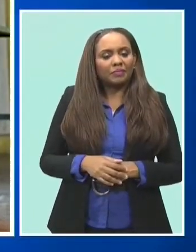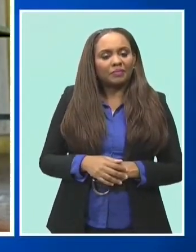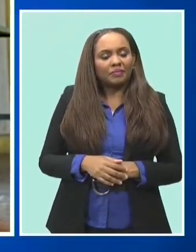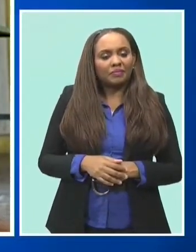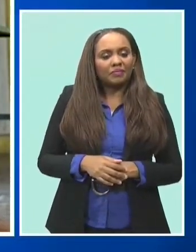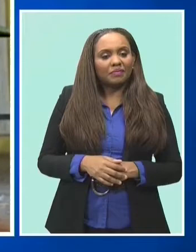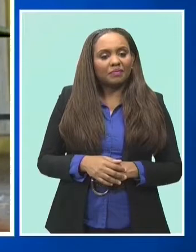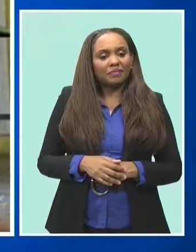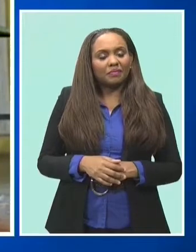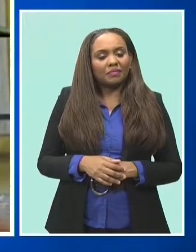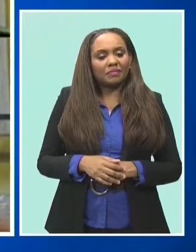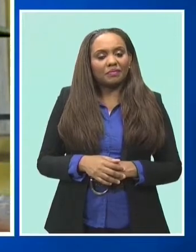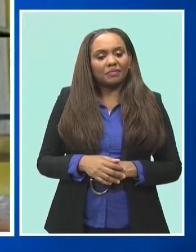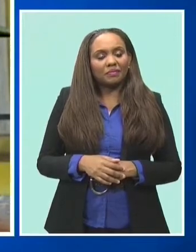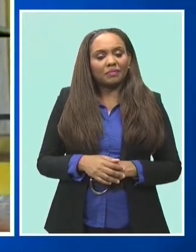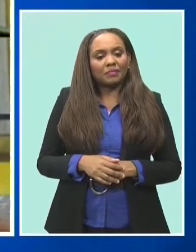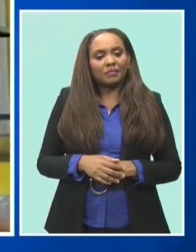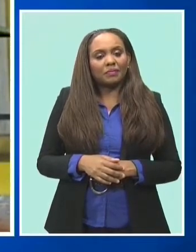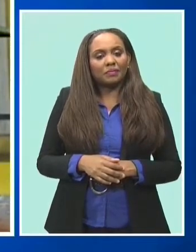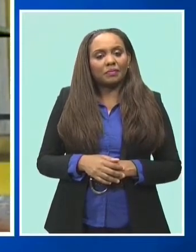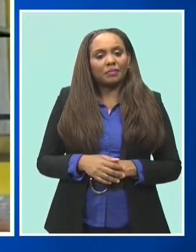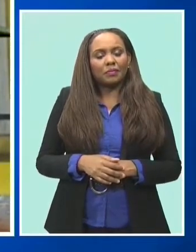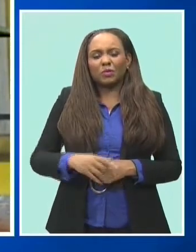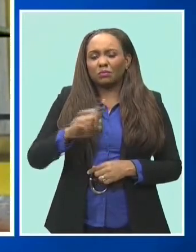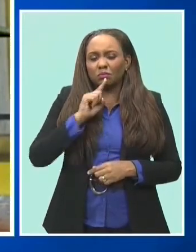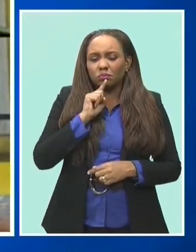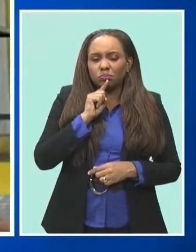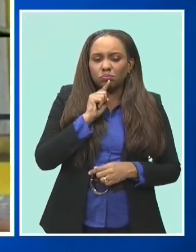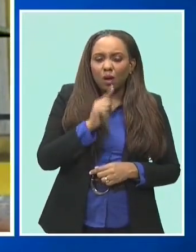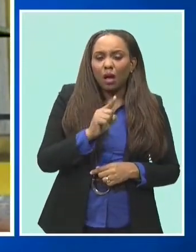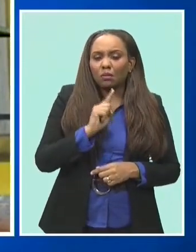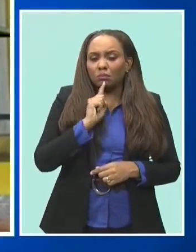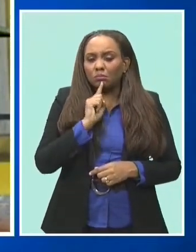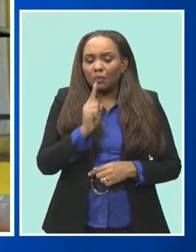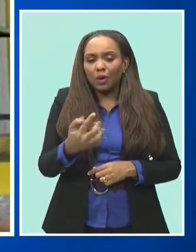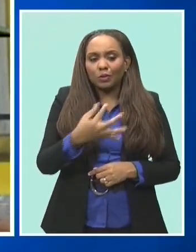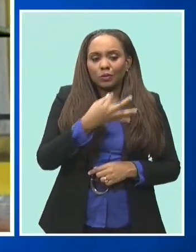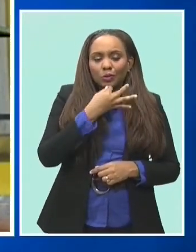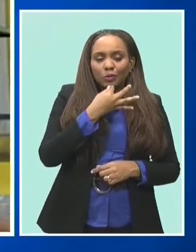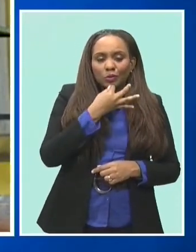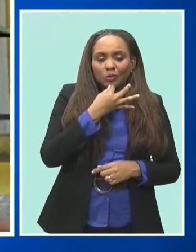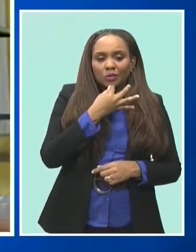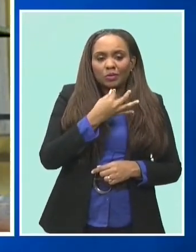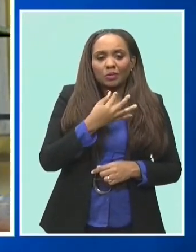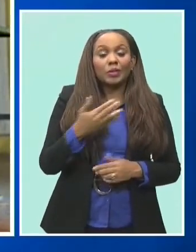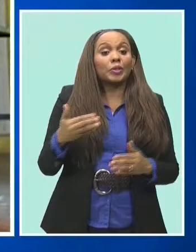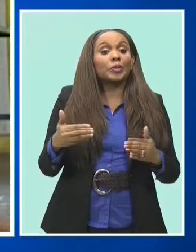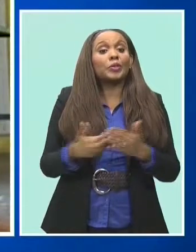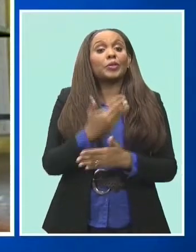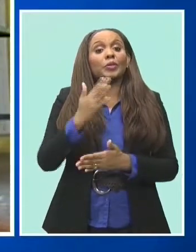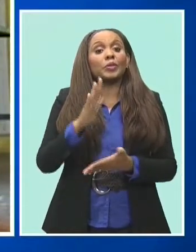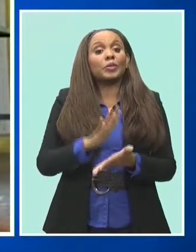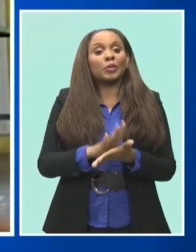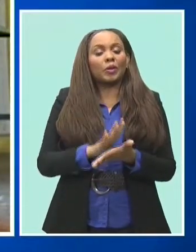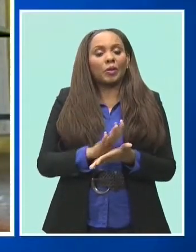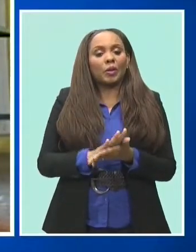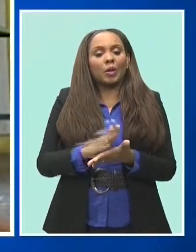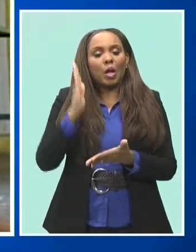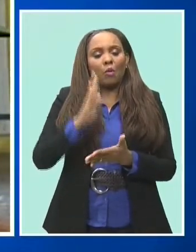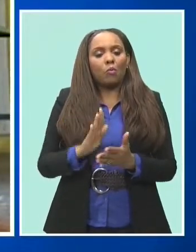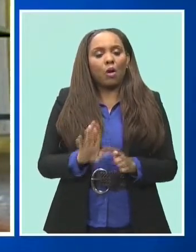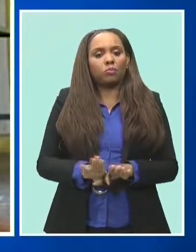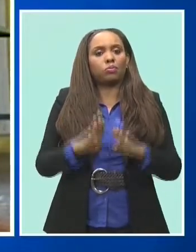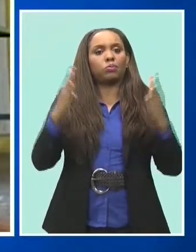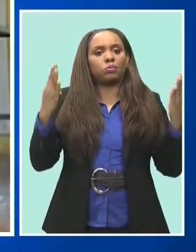indications, very, very soon, it seems, a new school will open